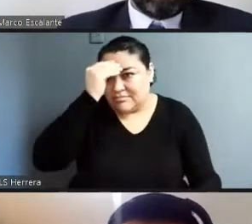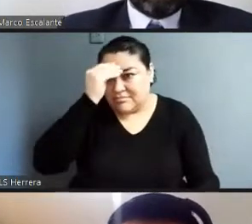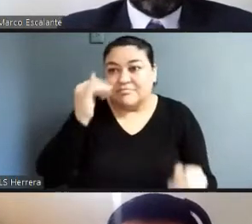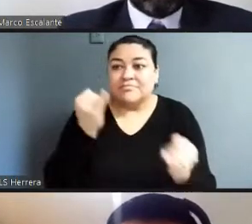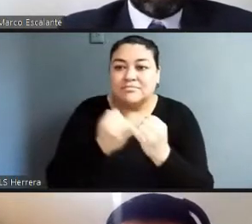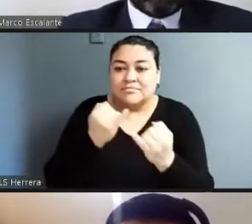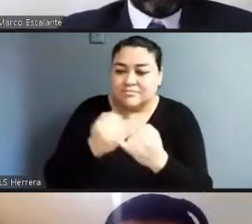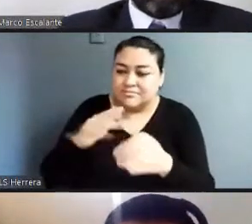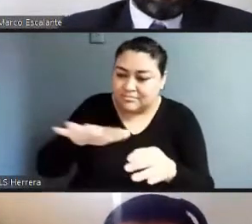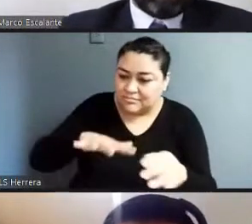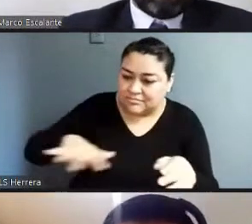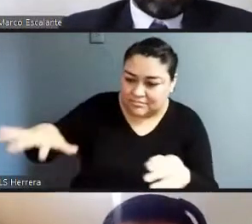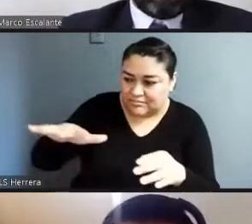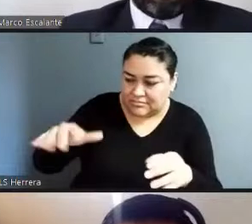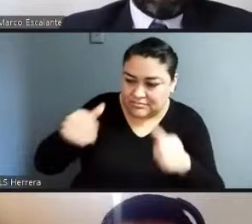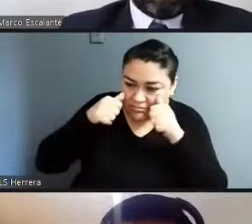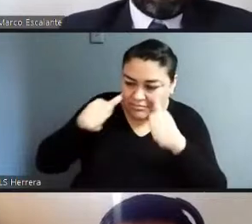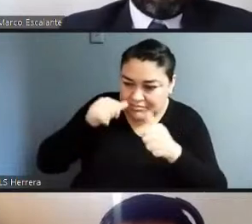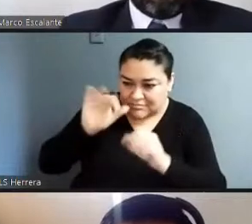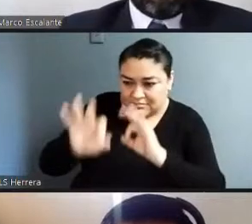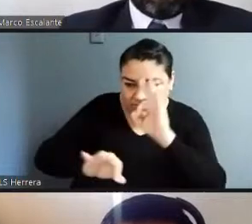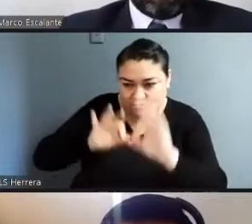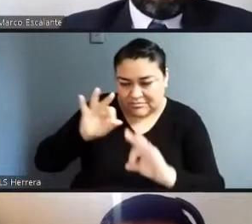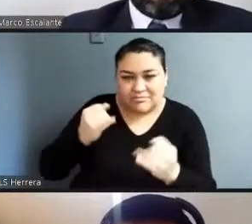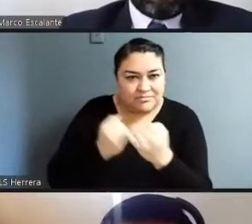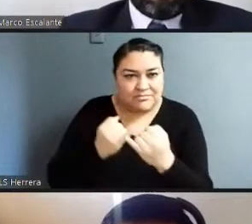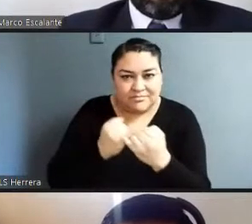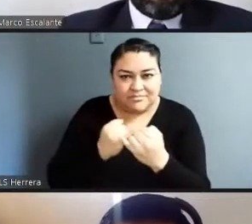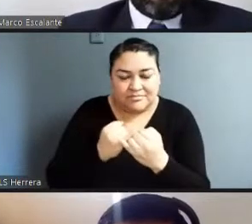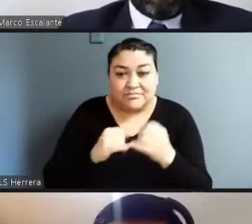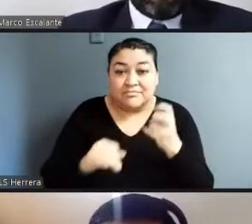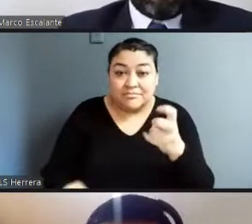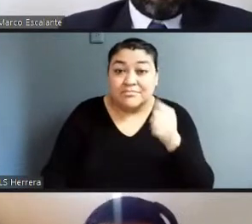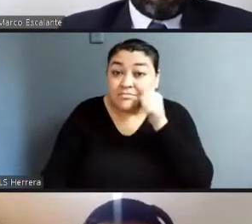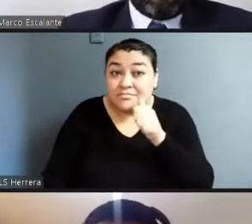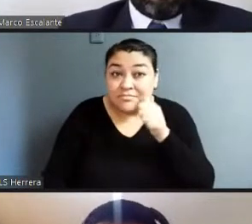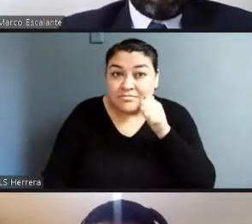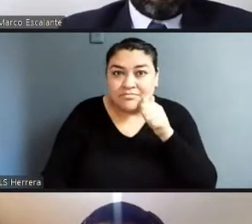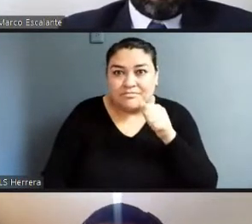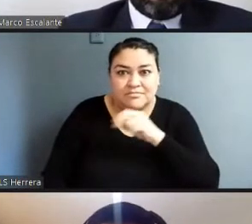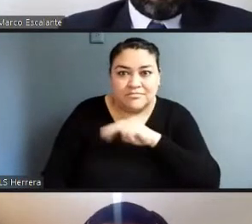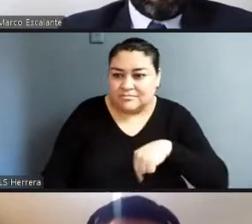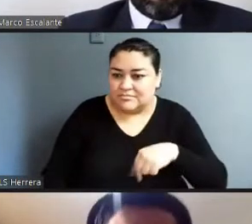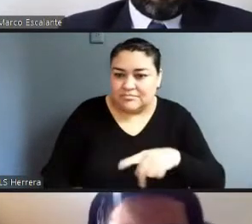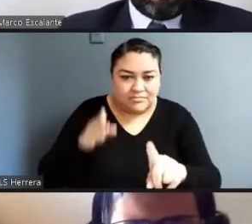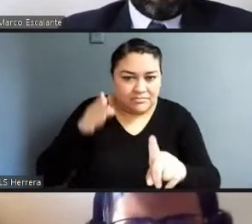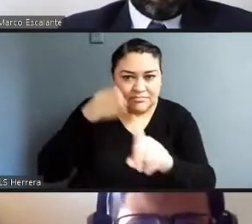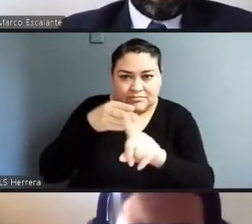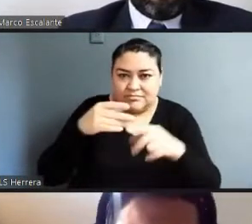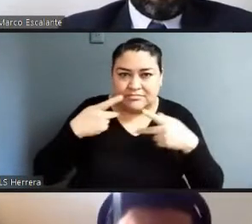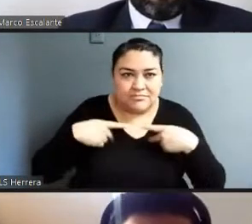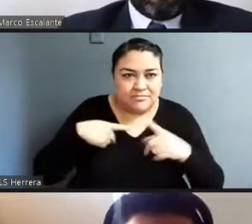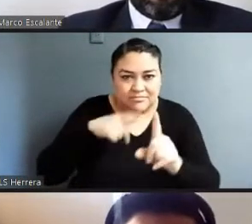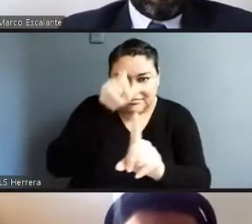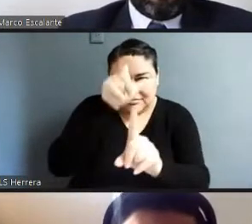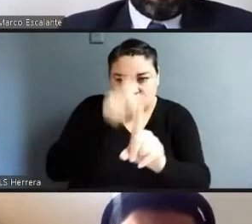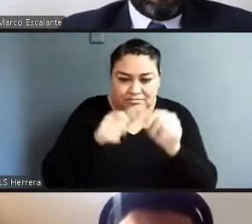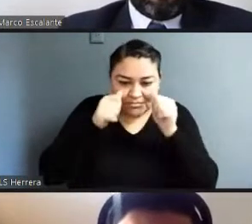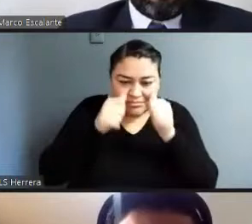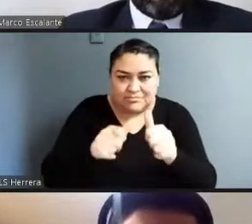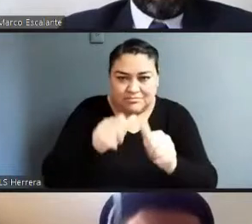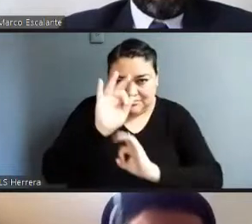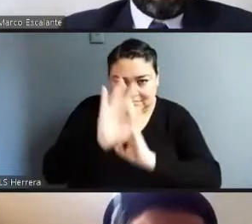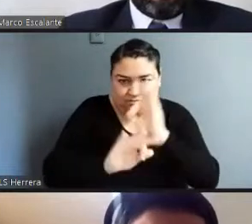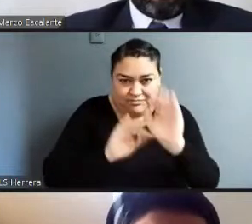their medical identity, but also with communities in this exercise of empowerment, always focusing on the patient